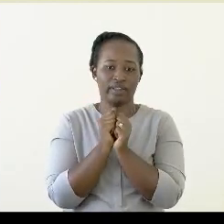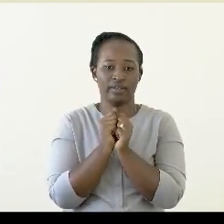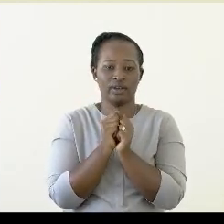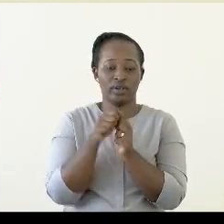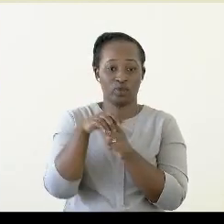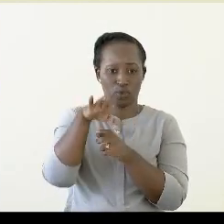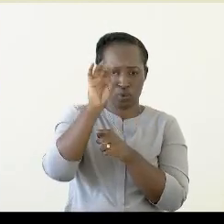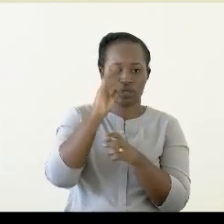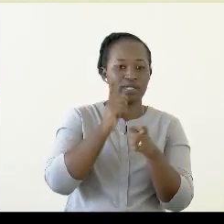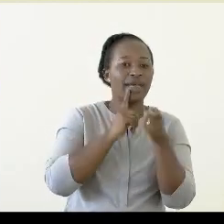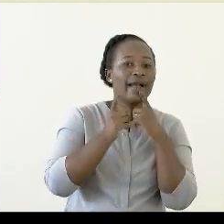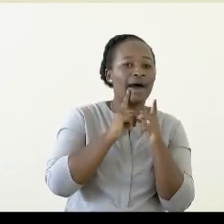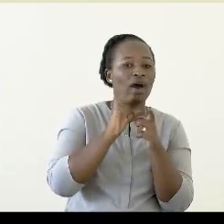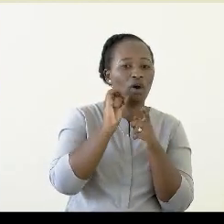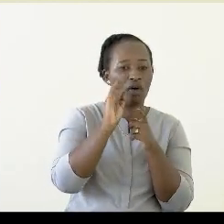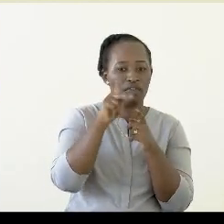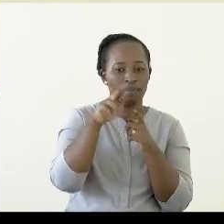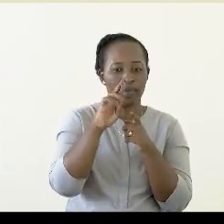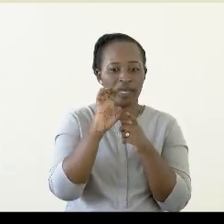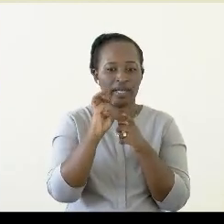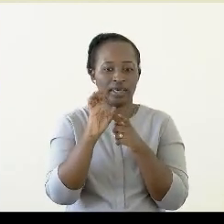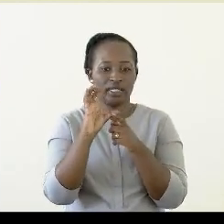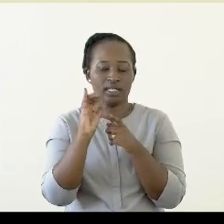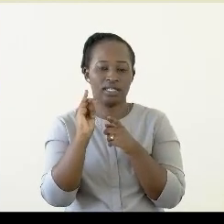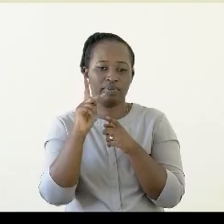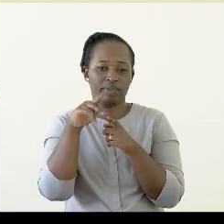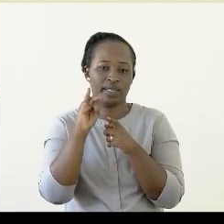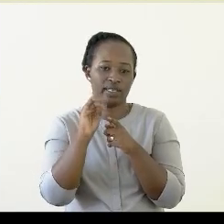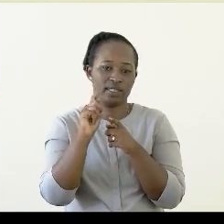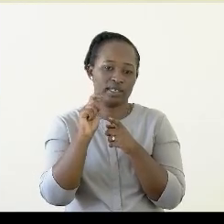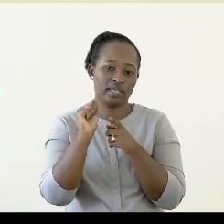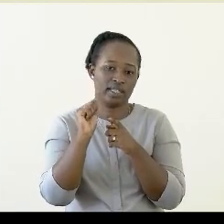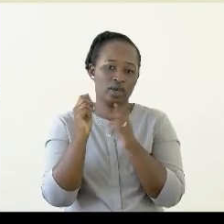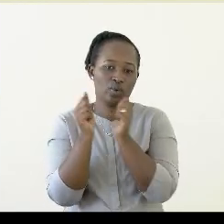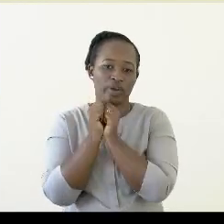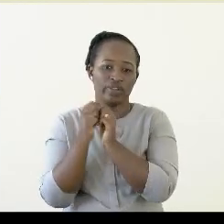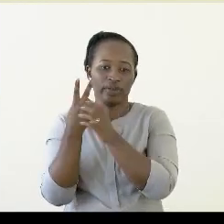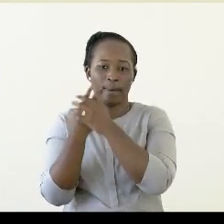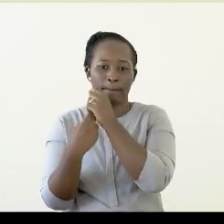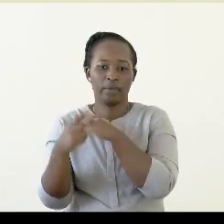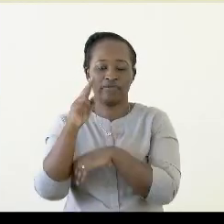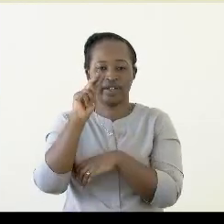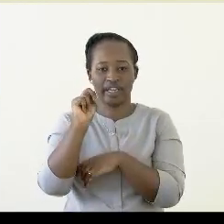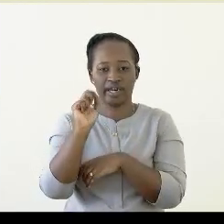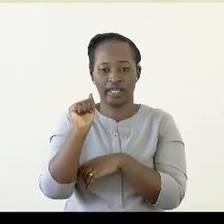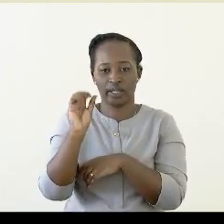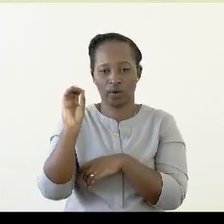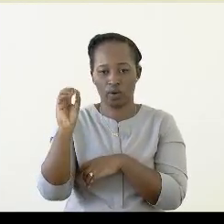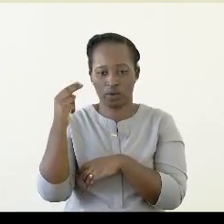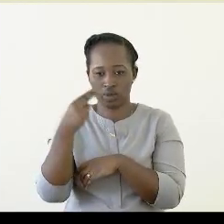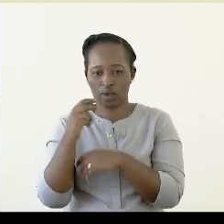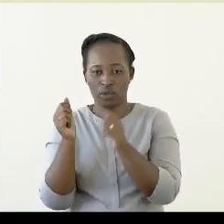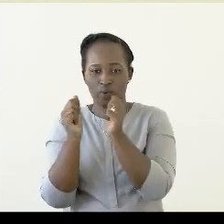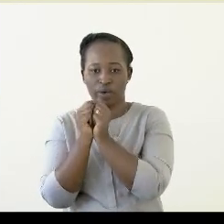of the precipitate, with both sodium hydroxide in aqueous solution and ammonia